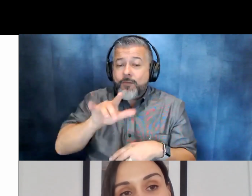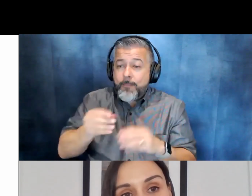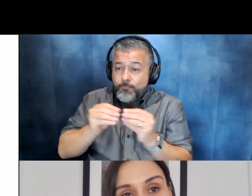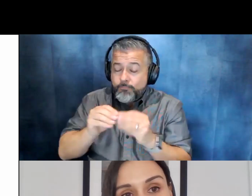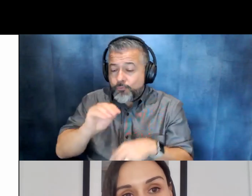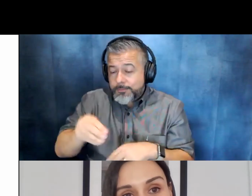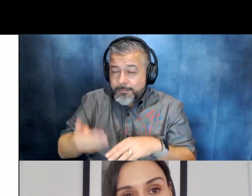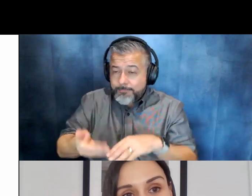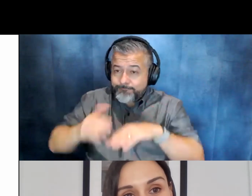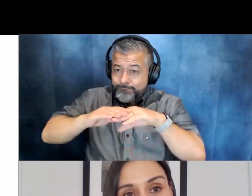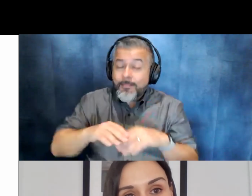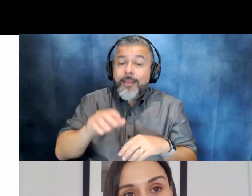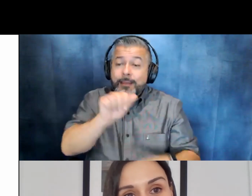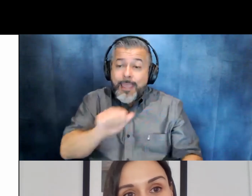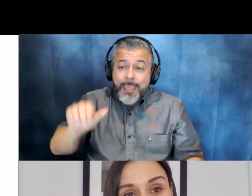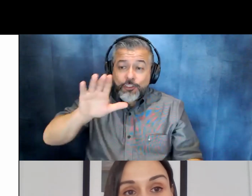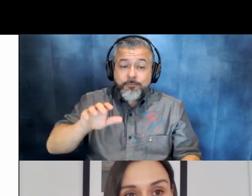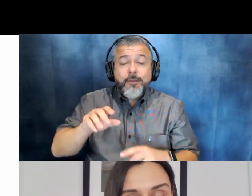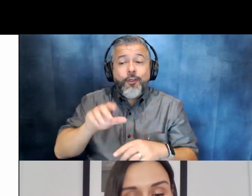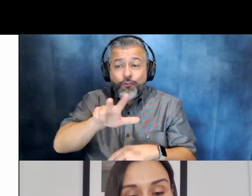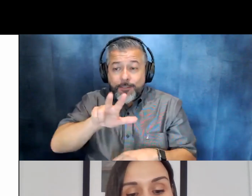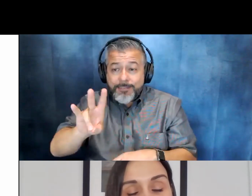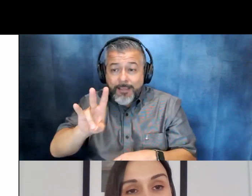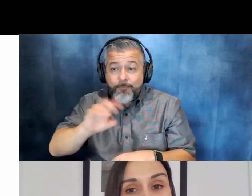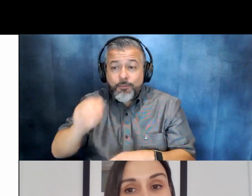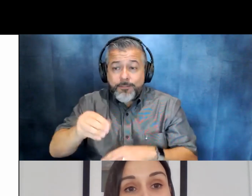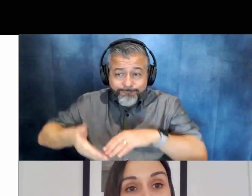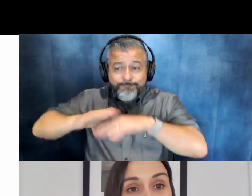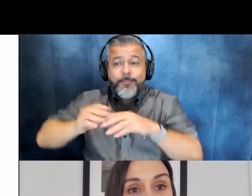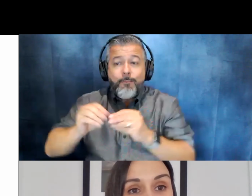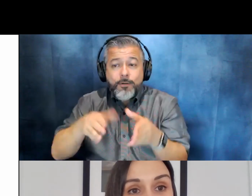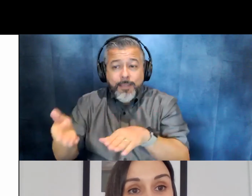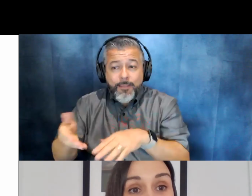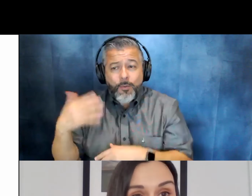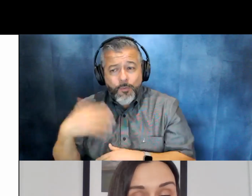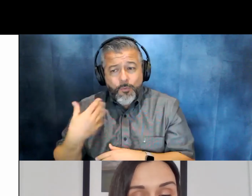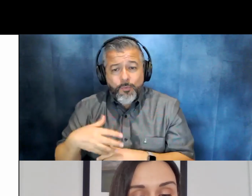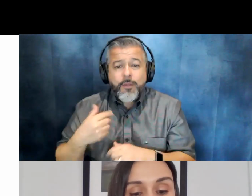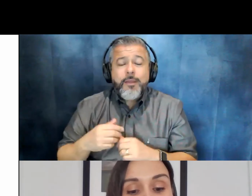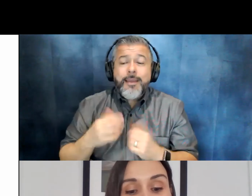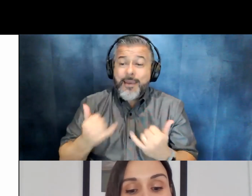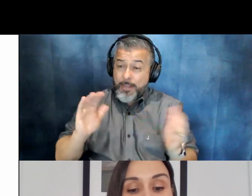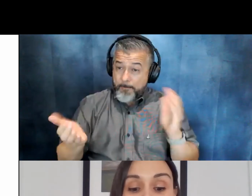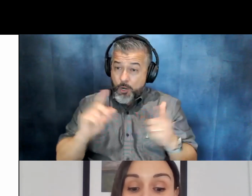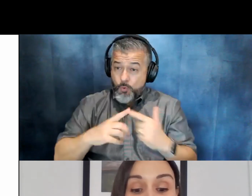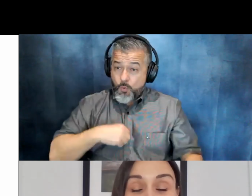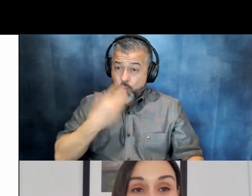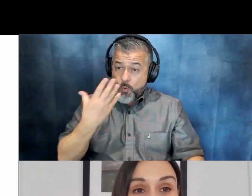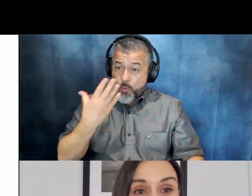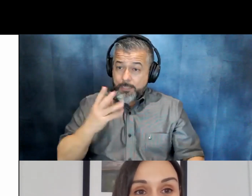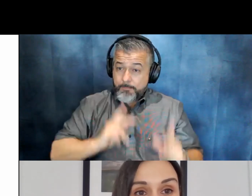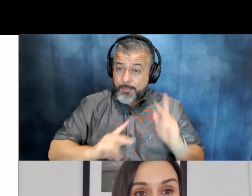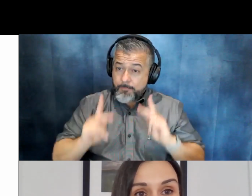was a 37% increase in deaths this year so far. Now, comparing that to white people only